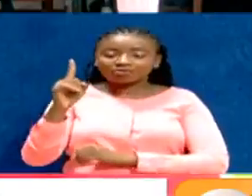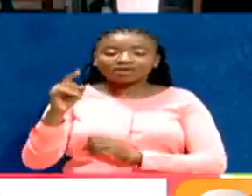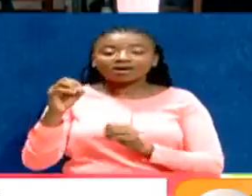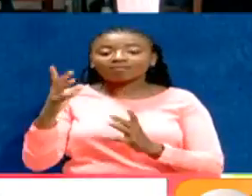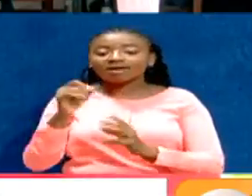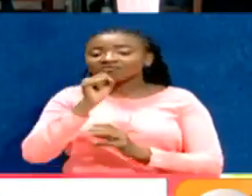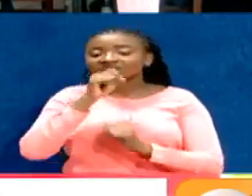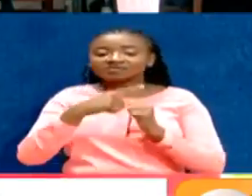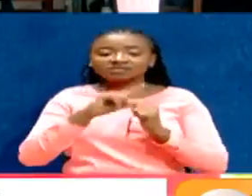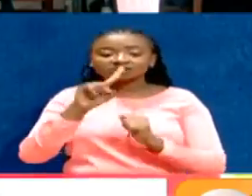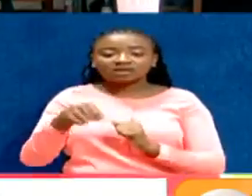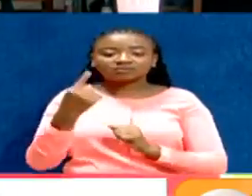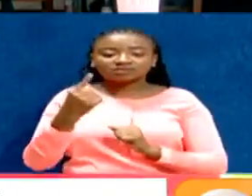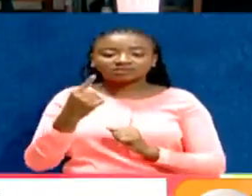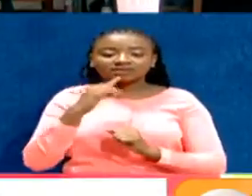was